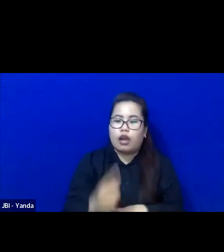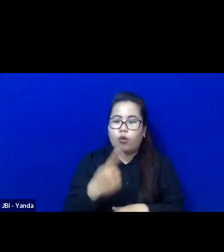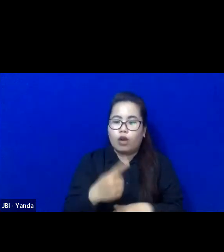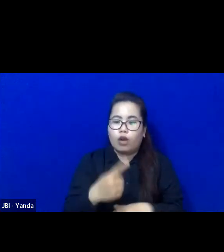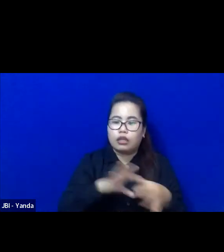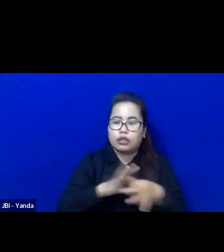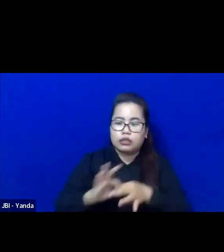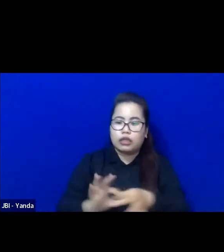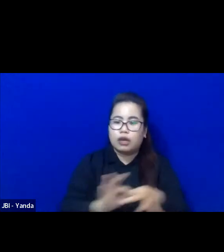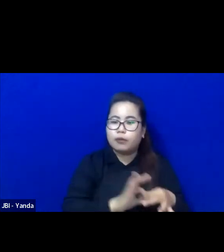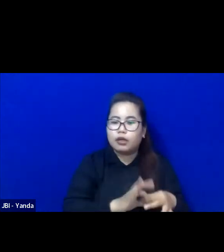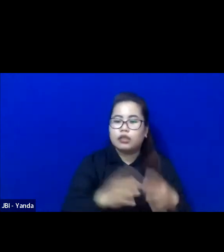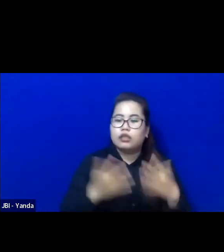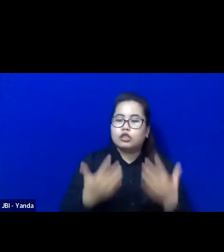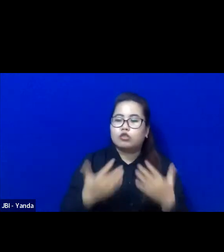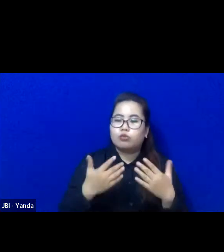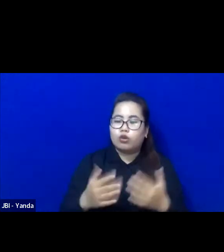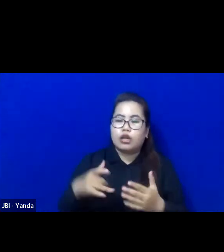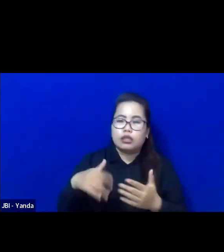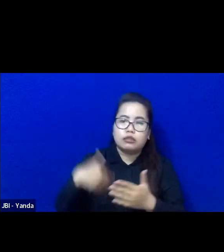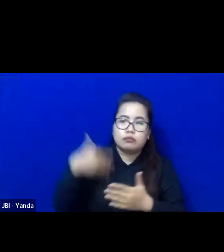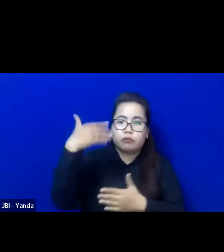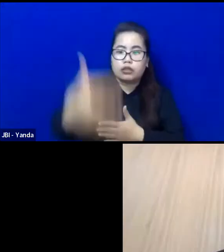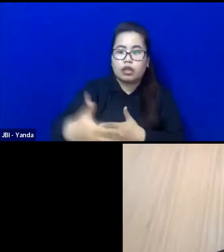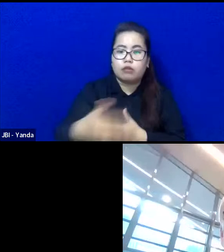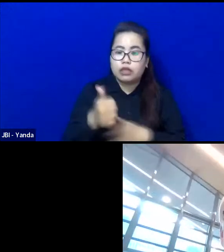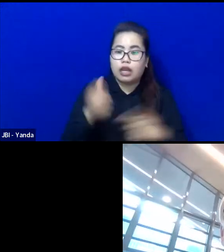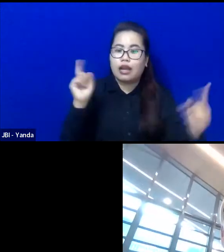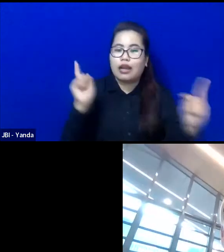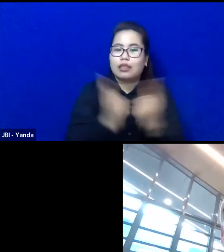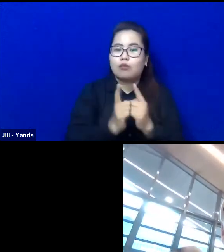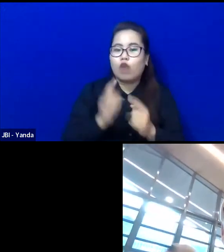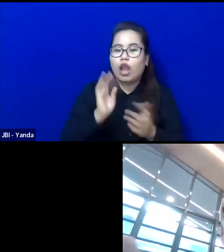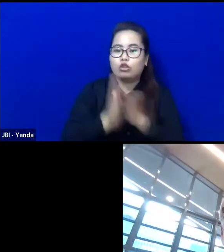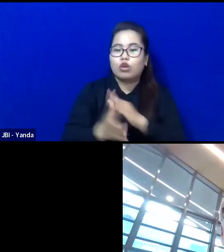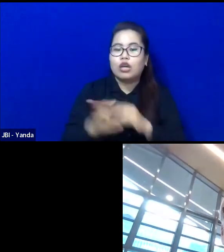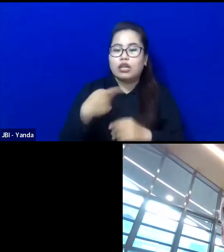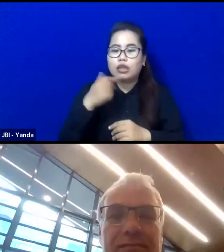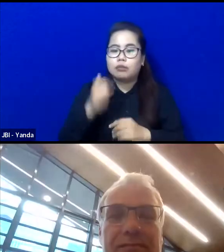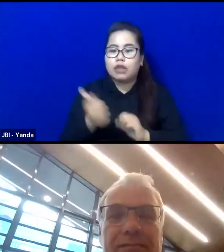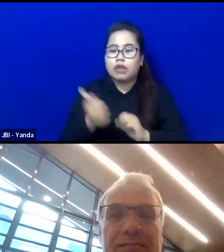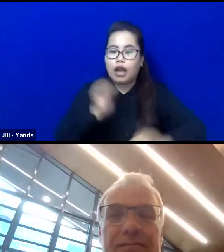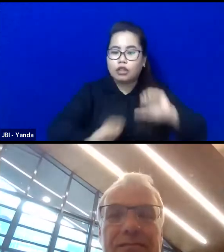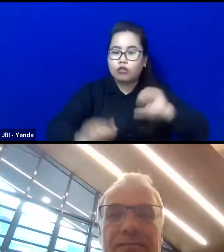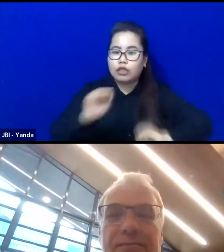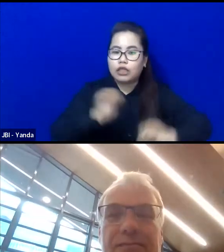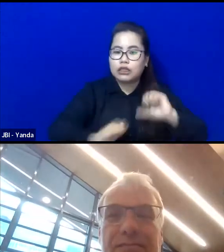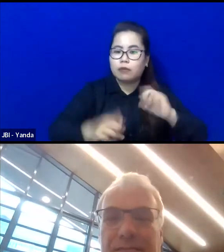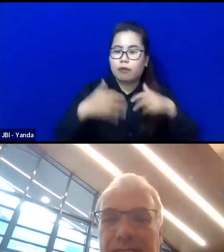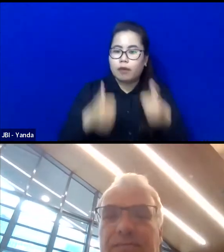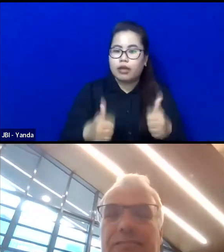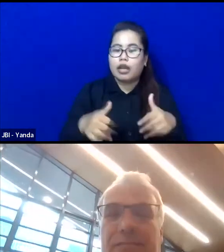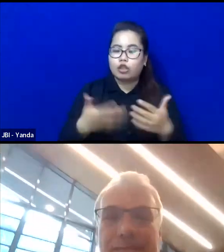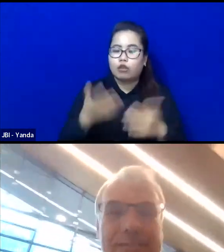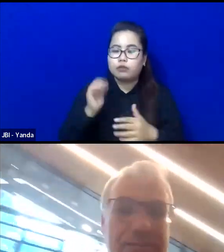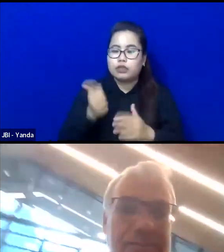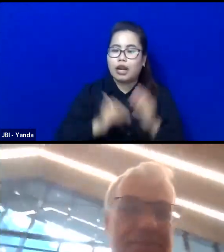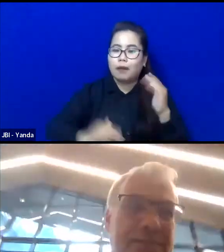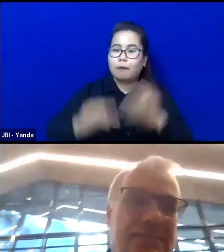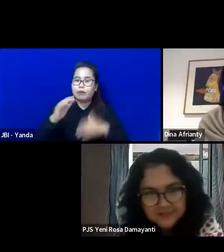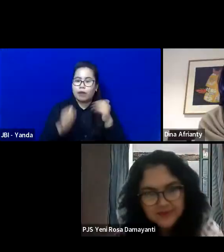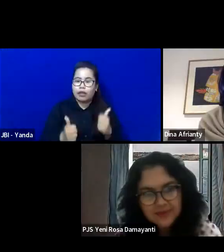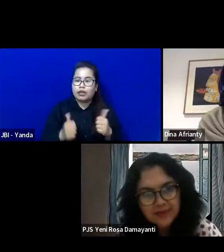you all in person and we can do similar or even more advanced activities than what we have today. So thank you so much, and